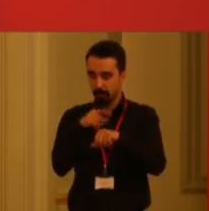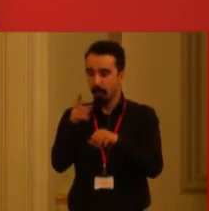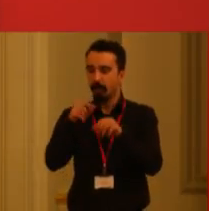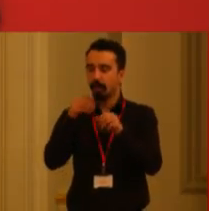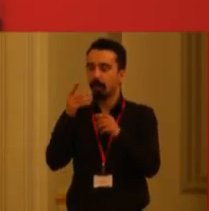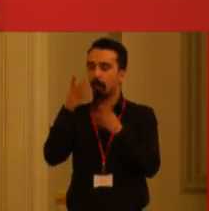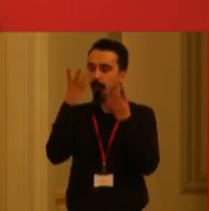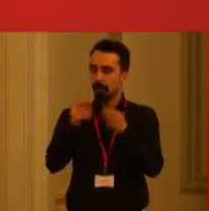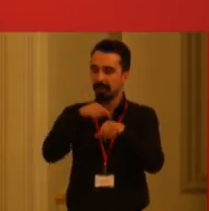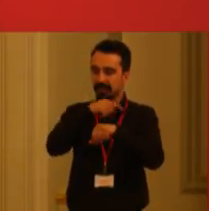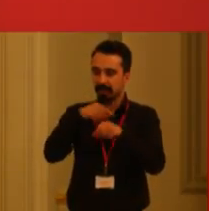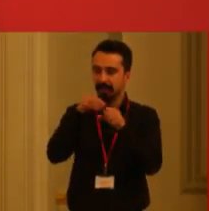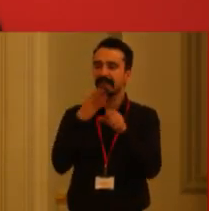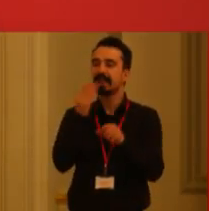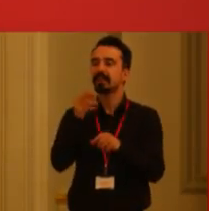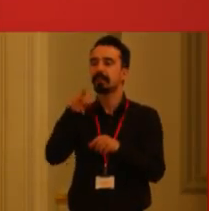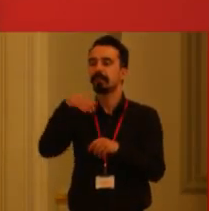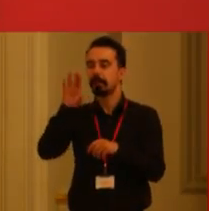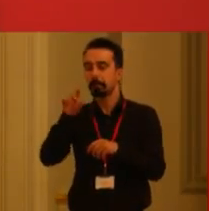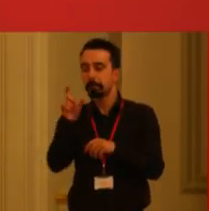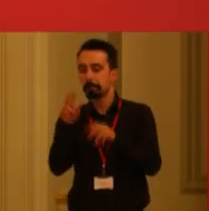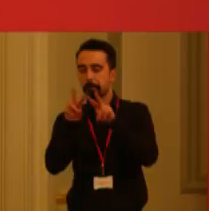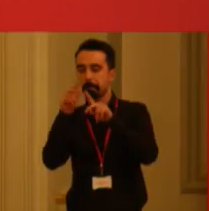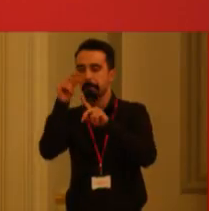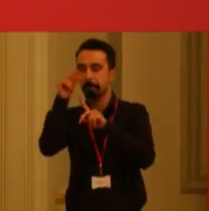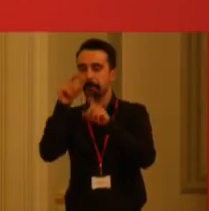to make a change with their presence,